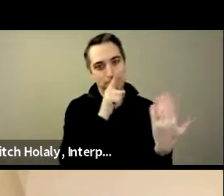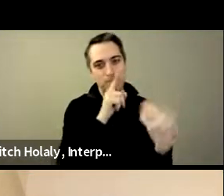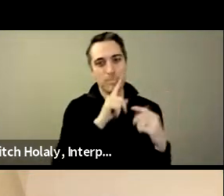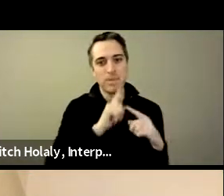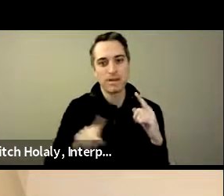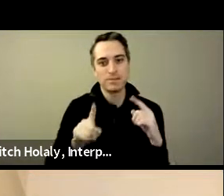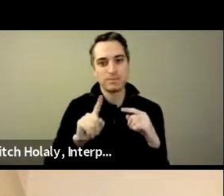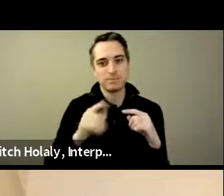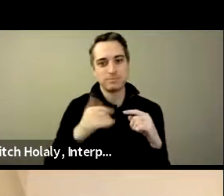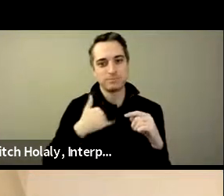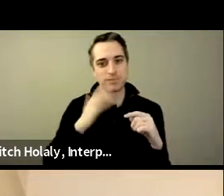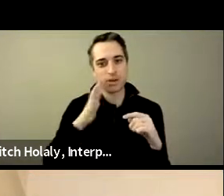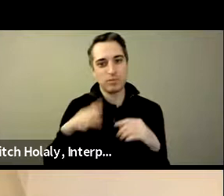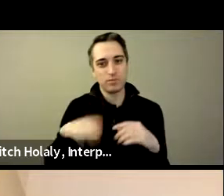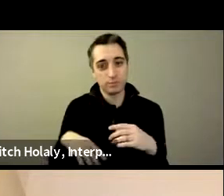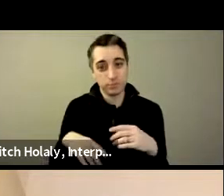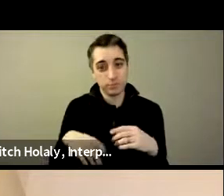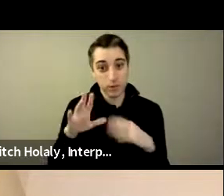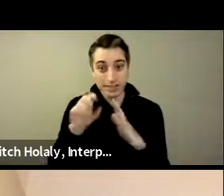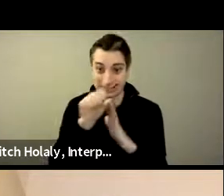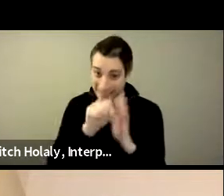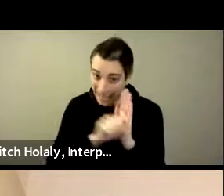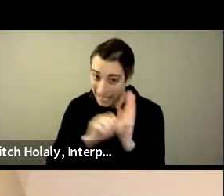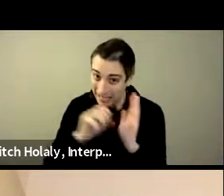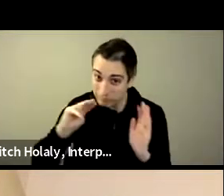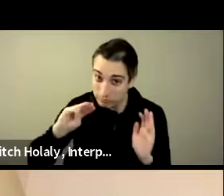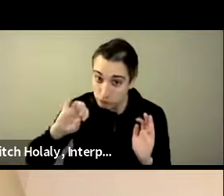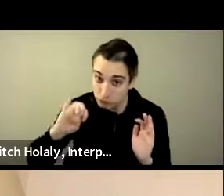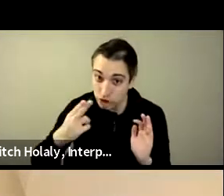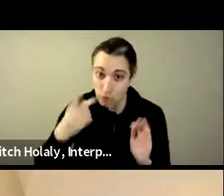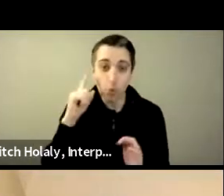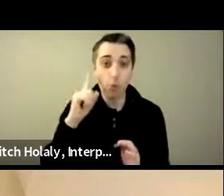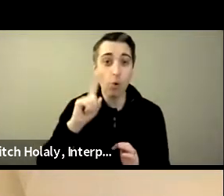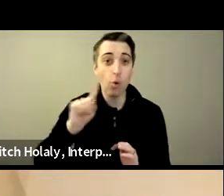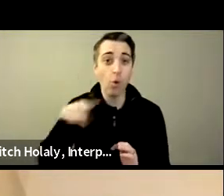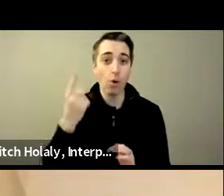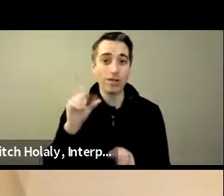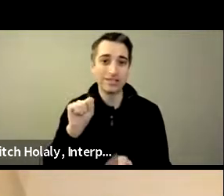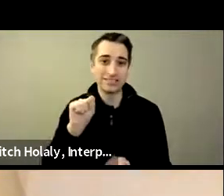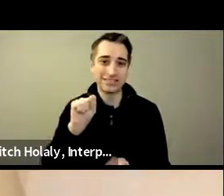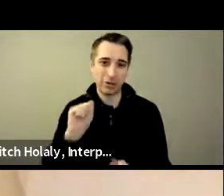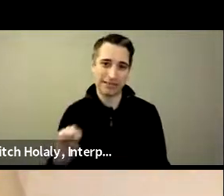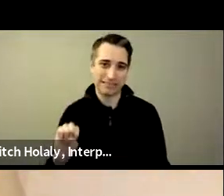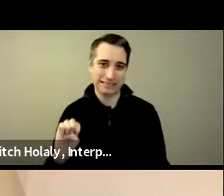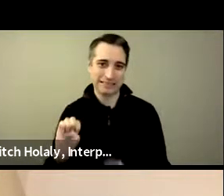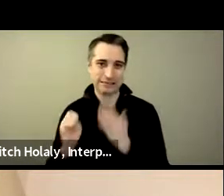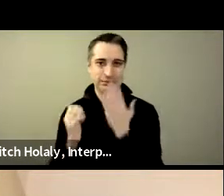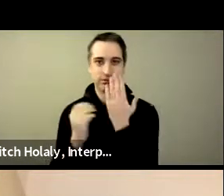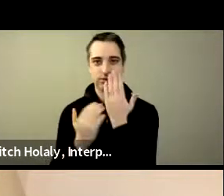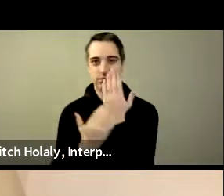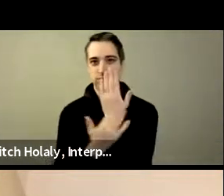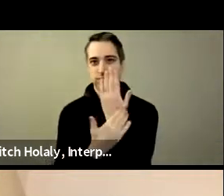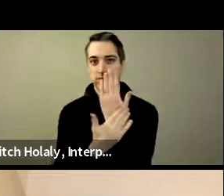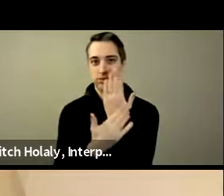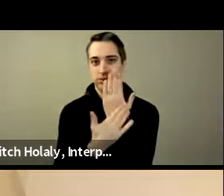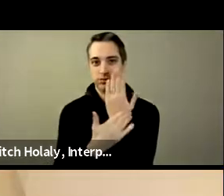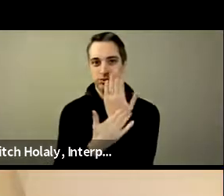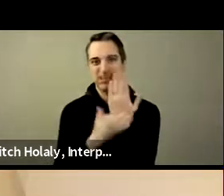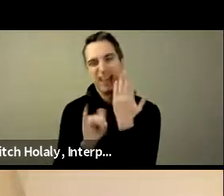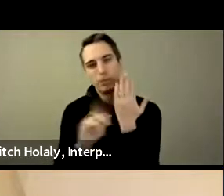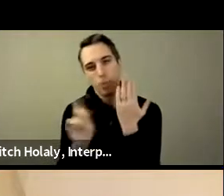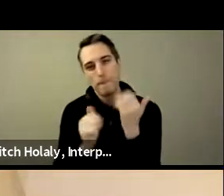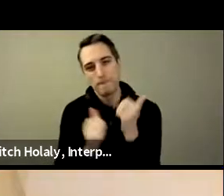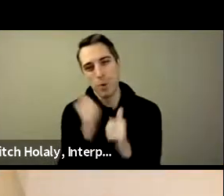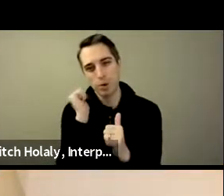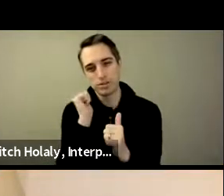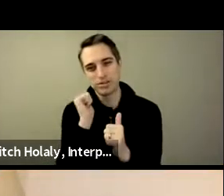Let me get you the numbers. Are you looking for the state of Michigan or only Southeast Michigan, which is really where the most of the concentration is? Well, I have